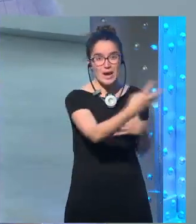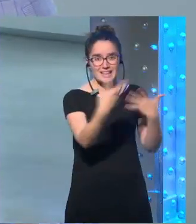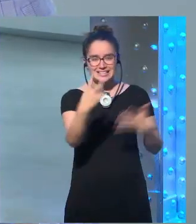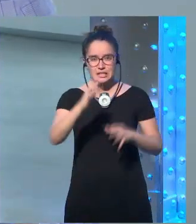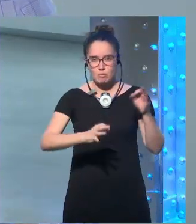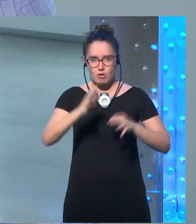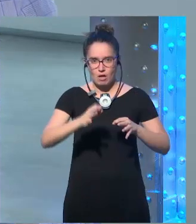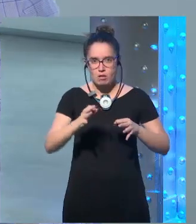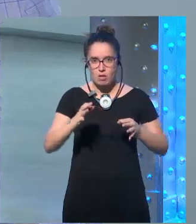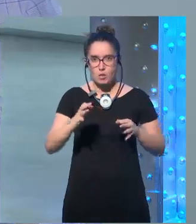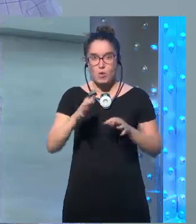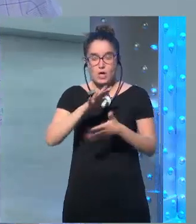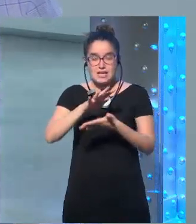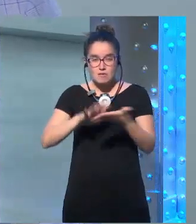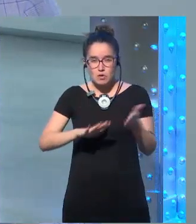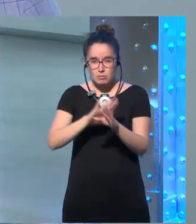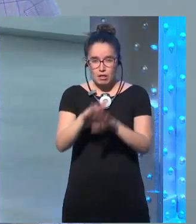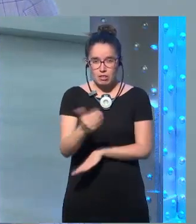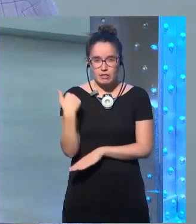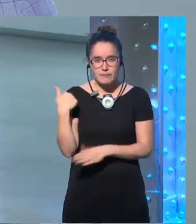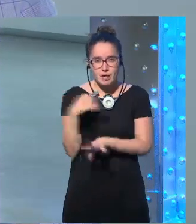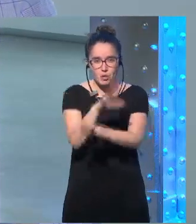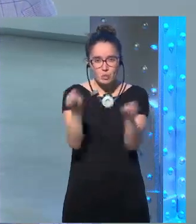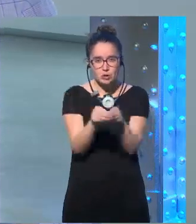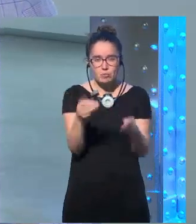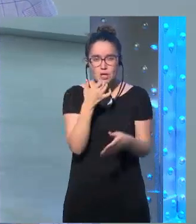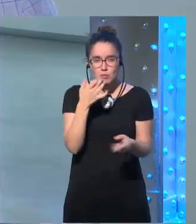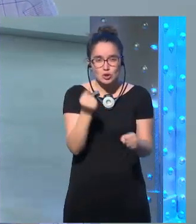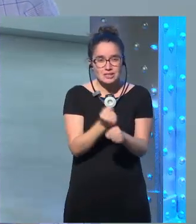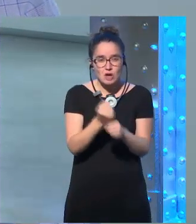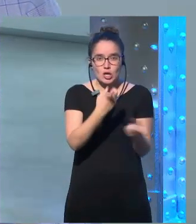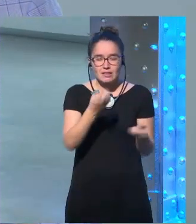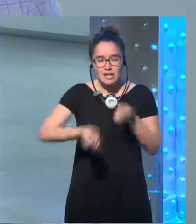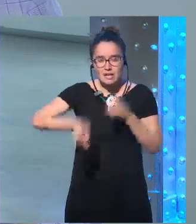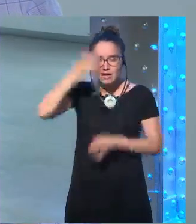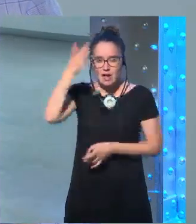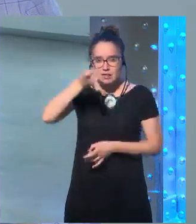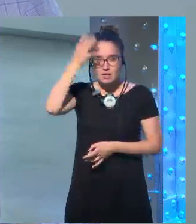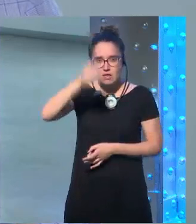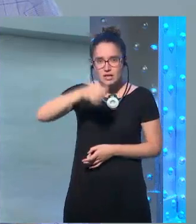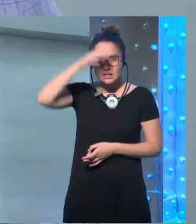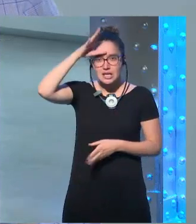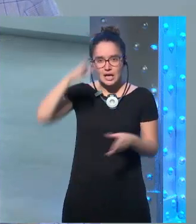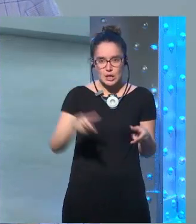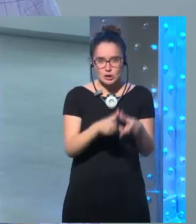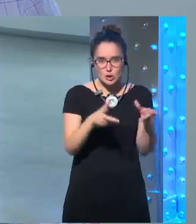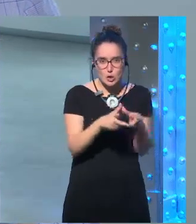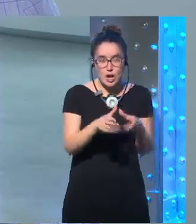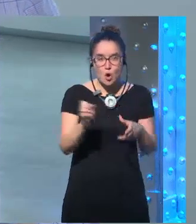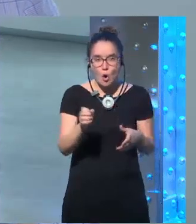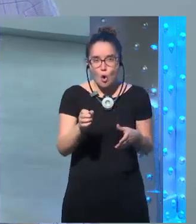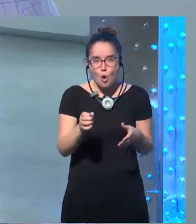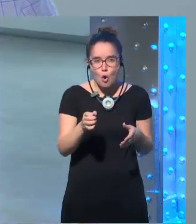years. 47%. His last reports reveal conclusions such as that the works that require creativity,